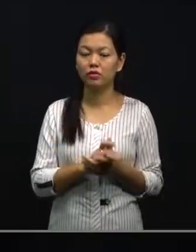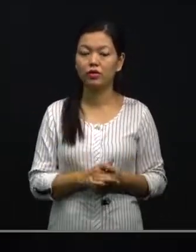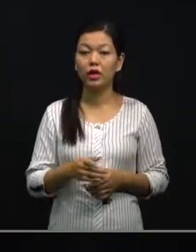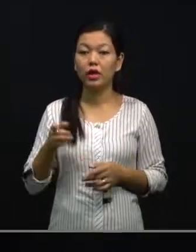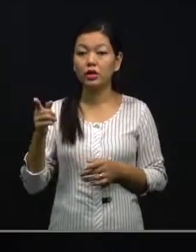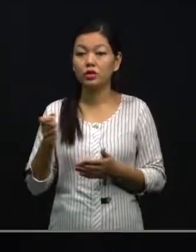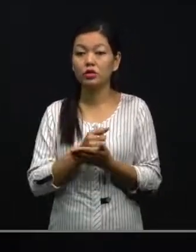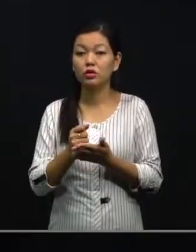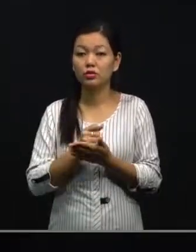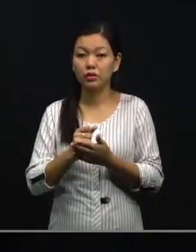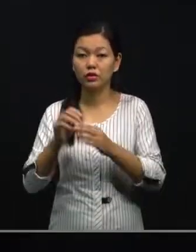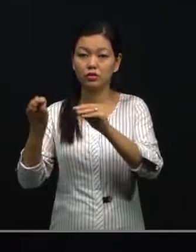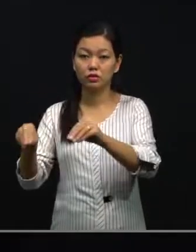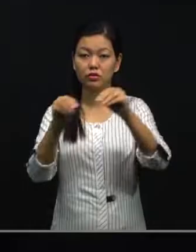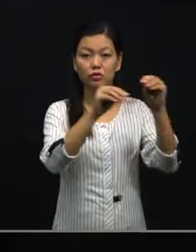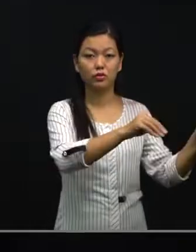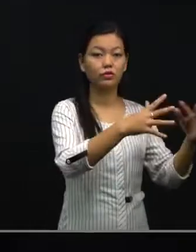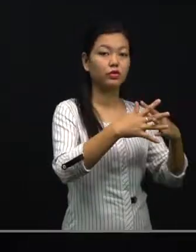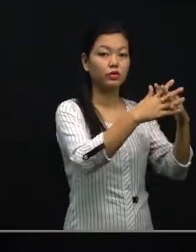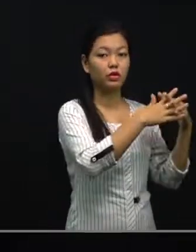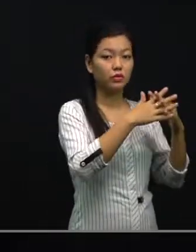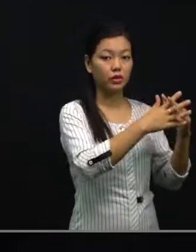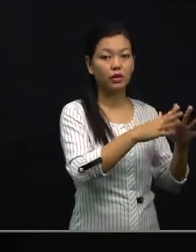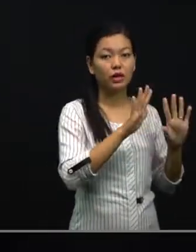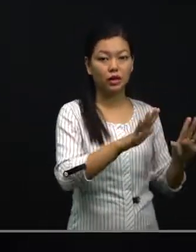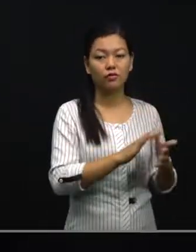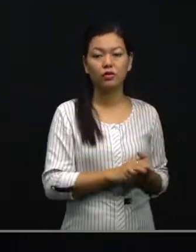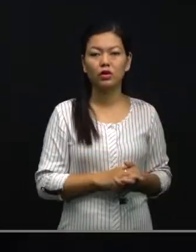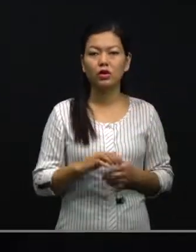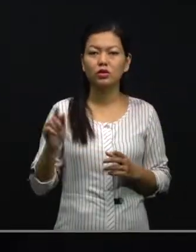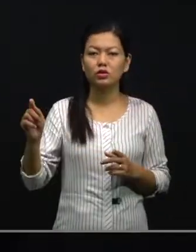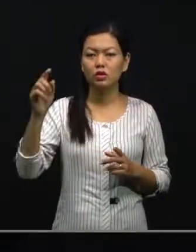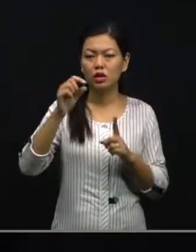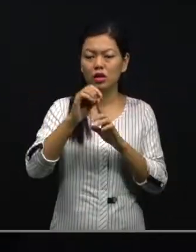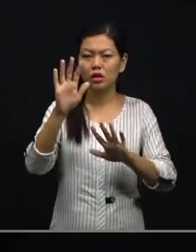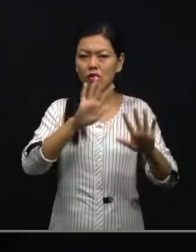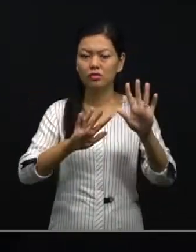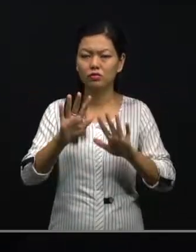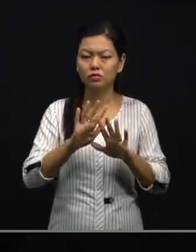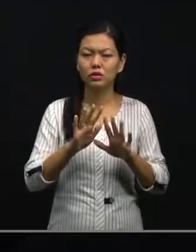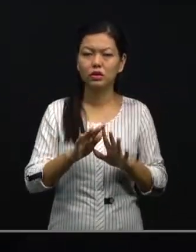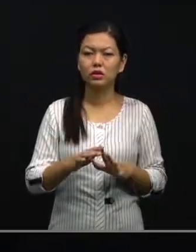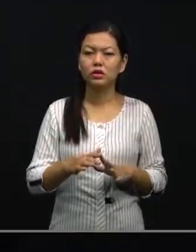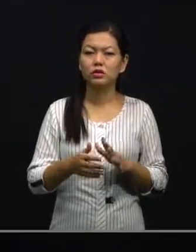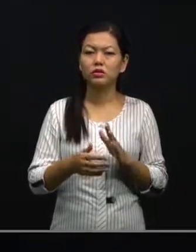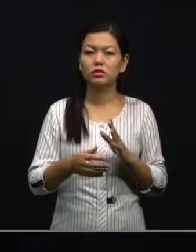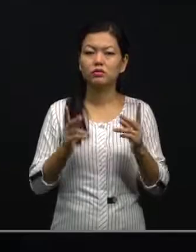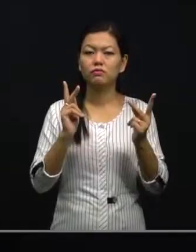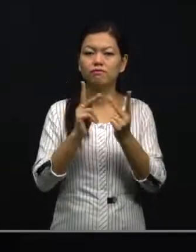of all these elements, and that's how she brought about a perfect blend in the novel here.